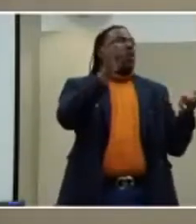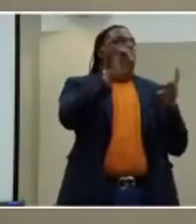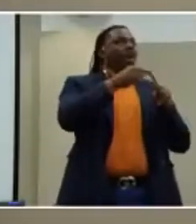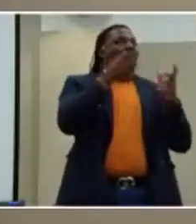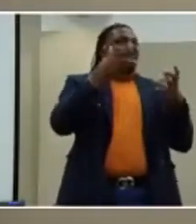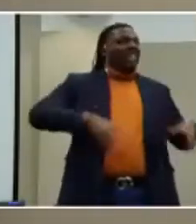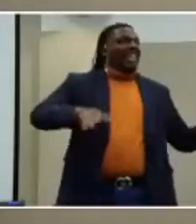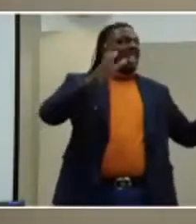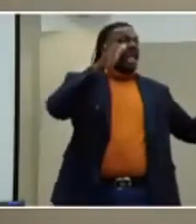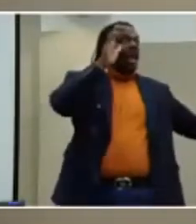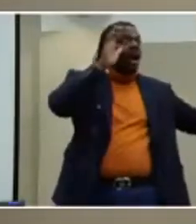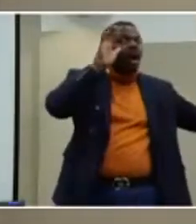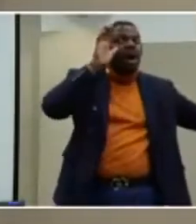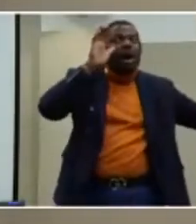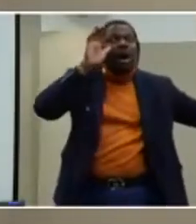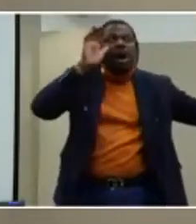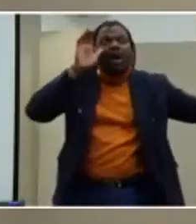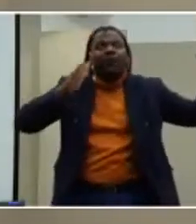everyone,